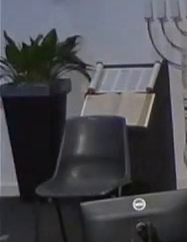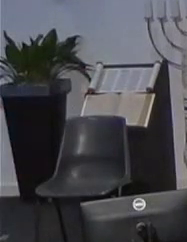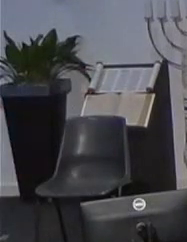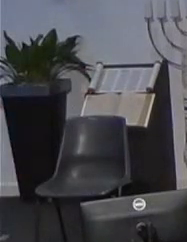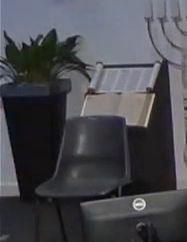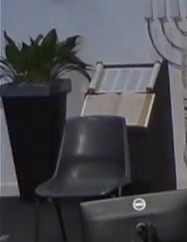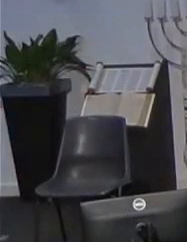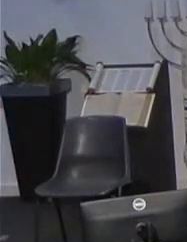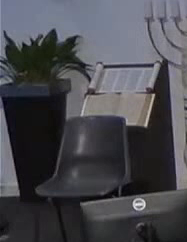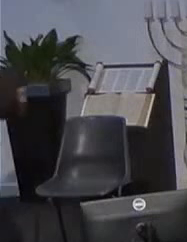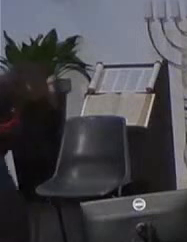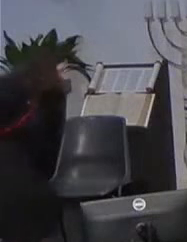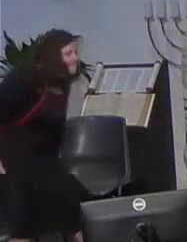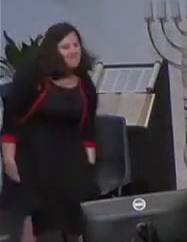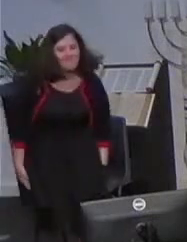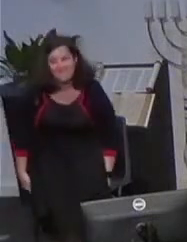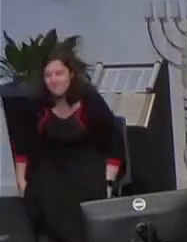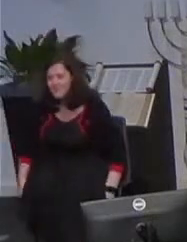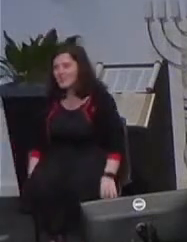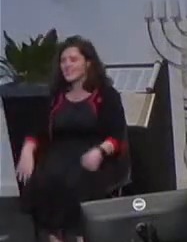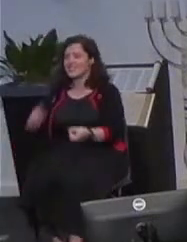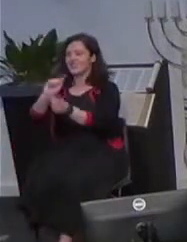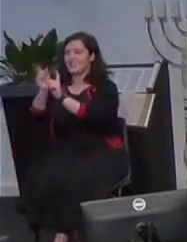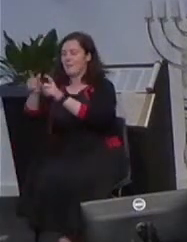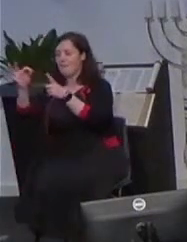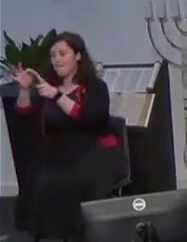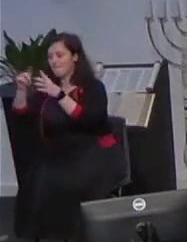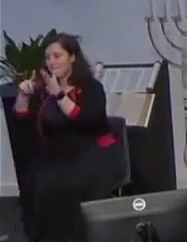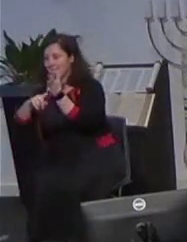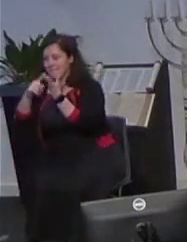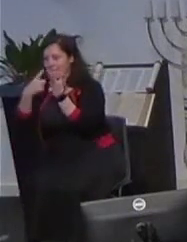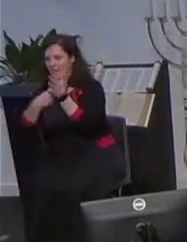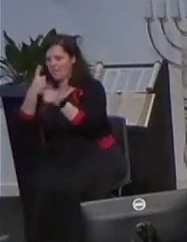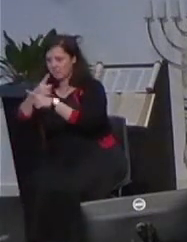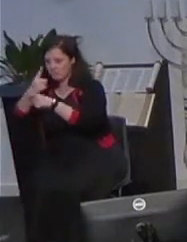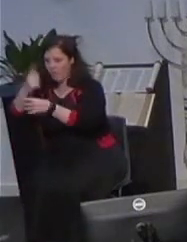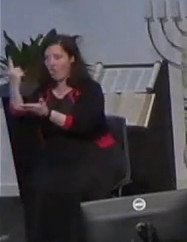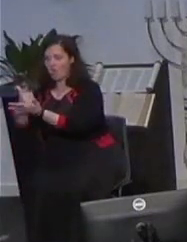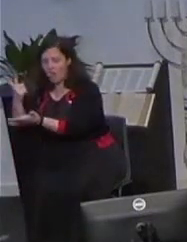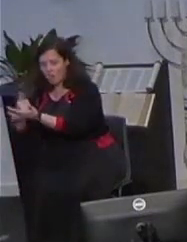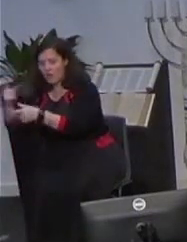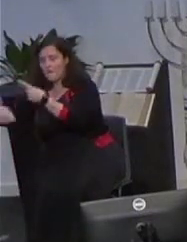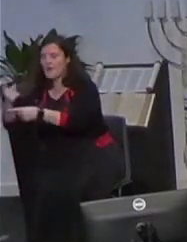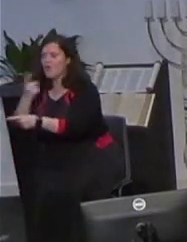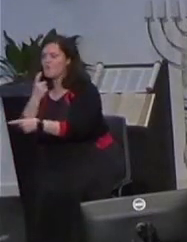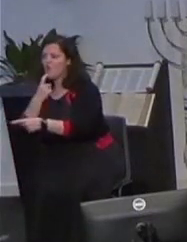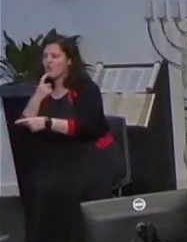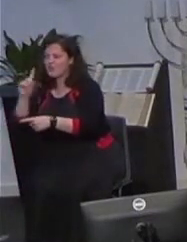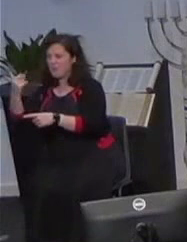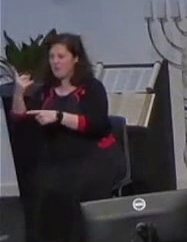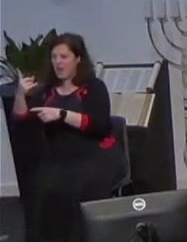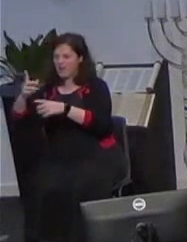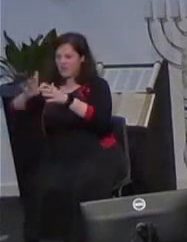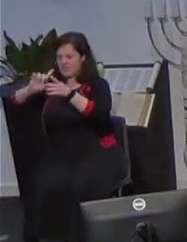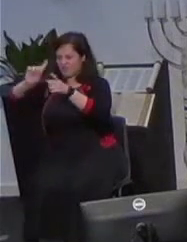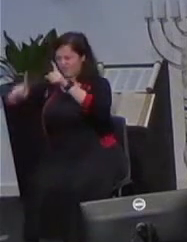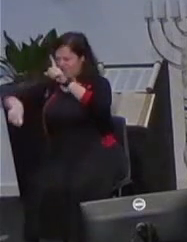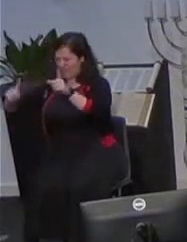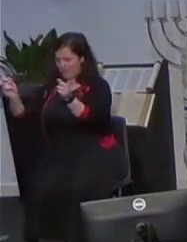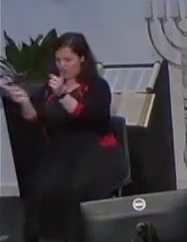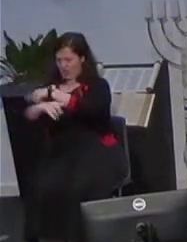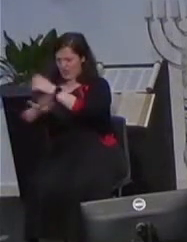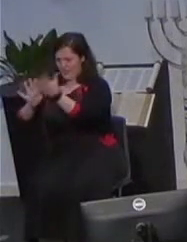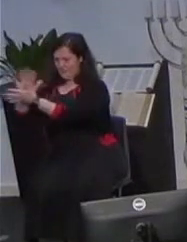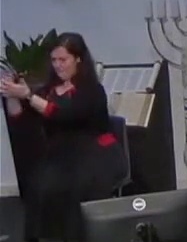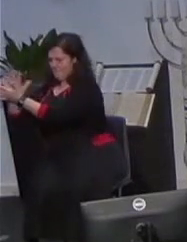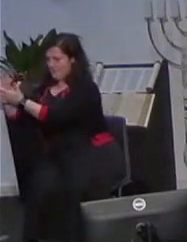hard to follow. But we shall go through it one step at a time, and we shall dig into this